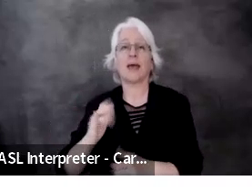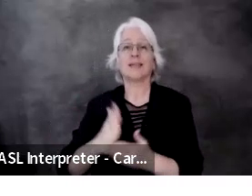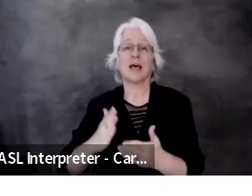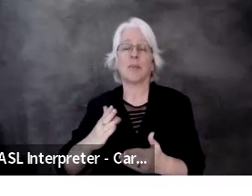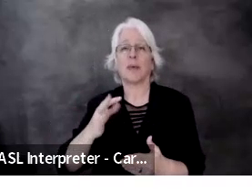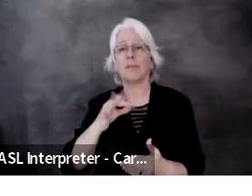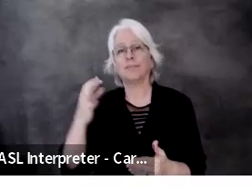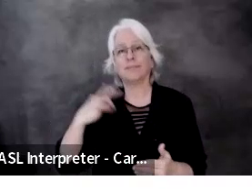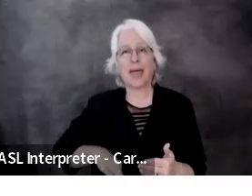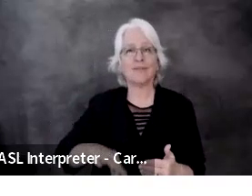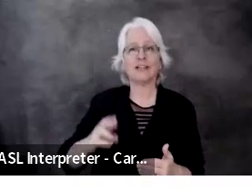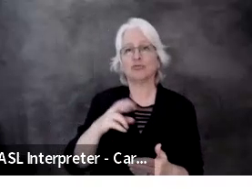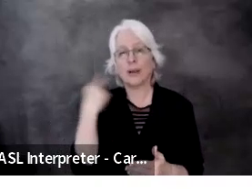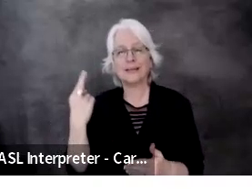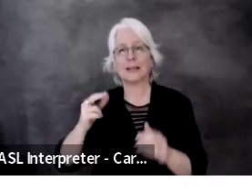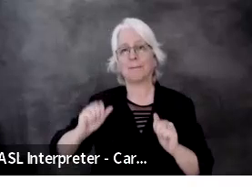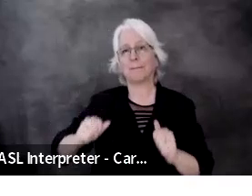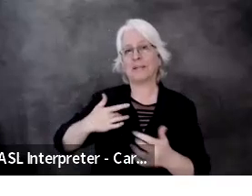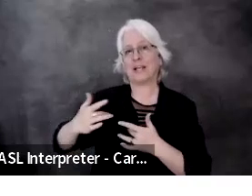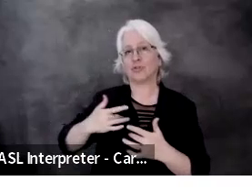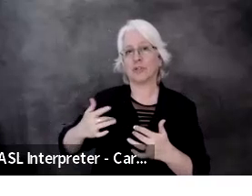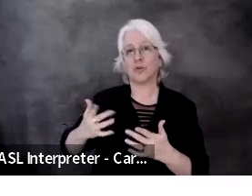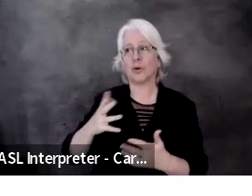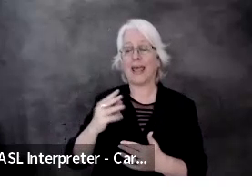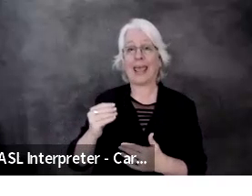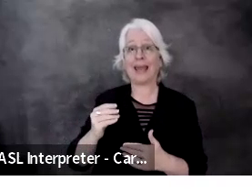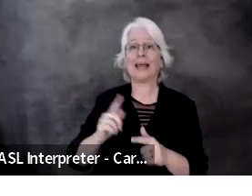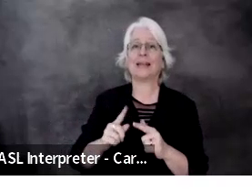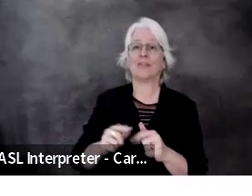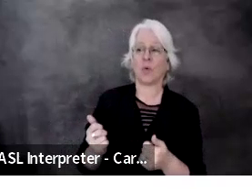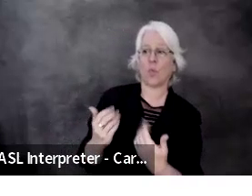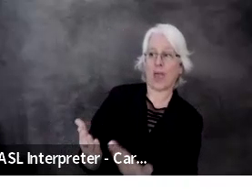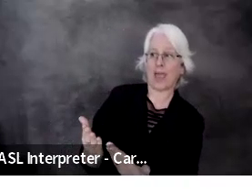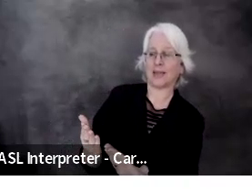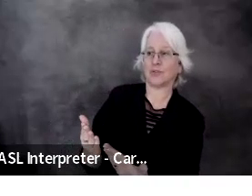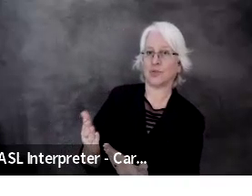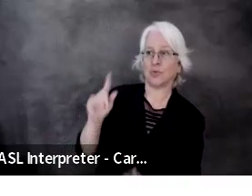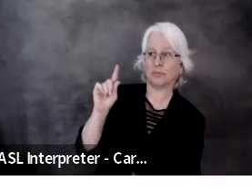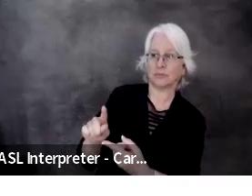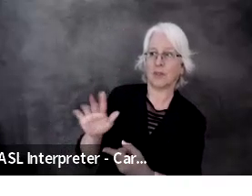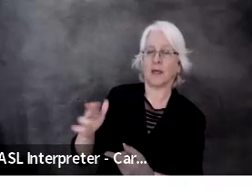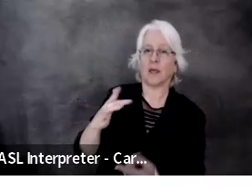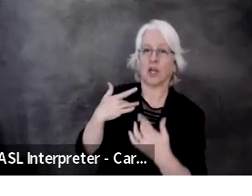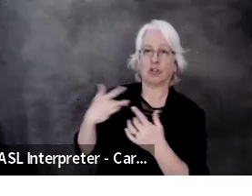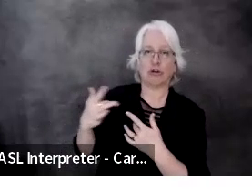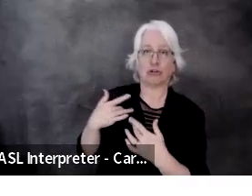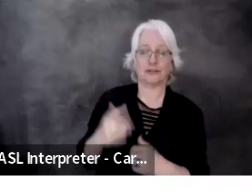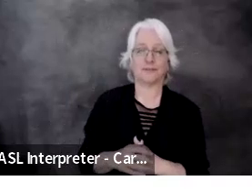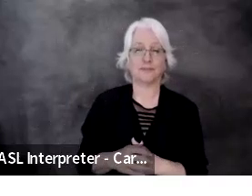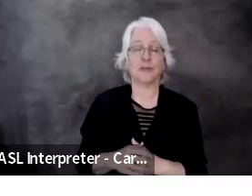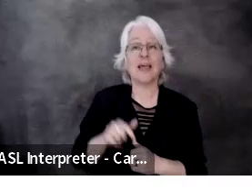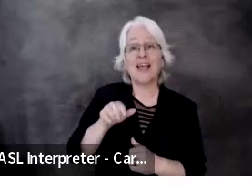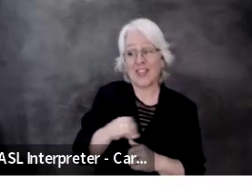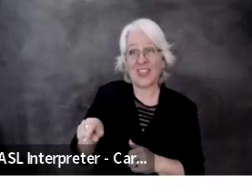of the potential concerns, and hopefully some ways to recommend mitigation of those concerns. These listening sessions provide the Access